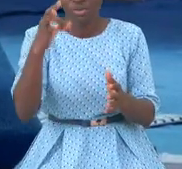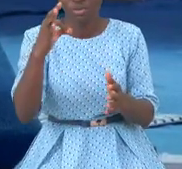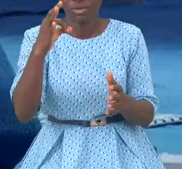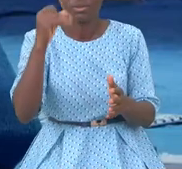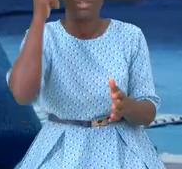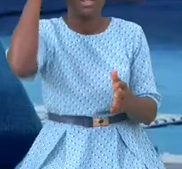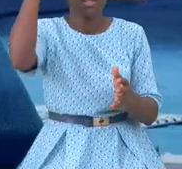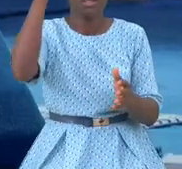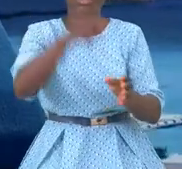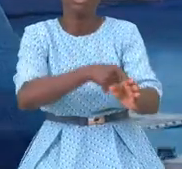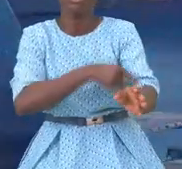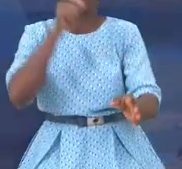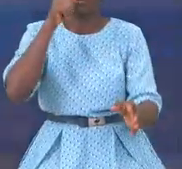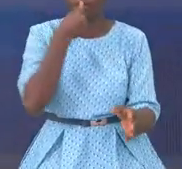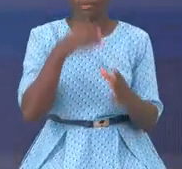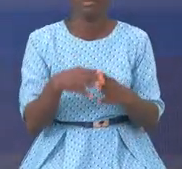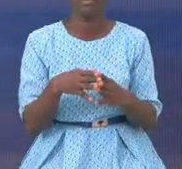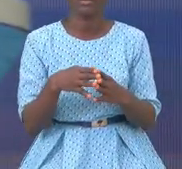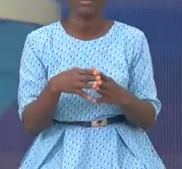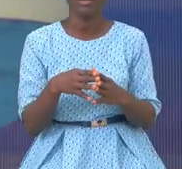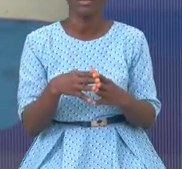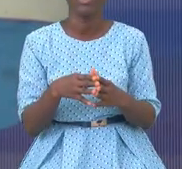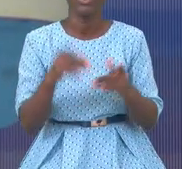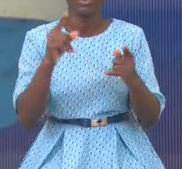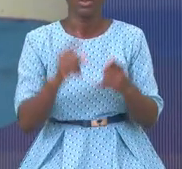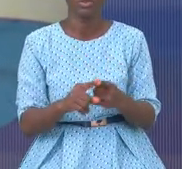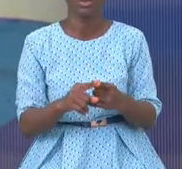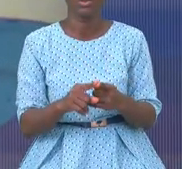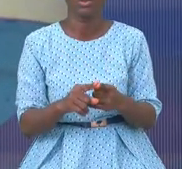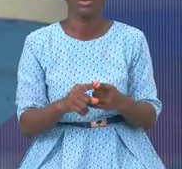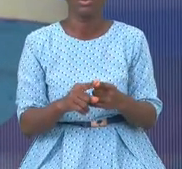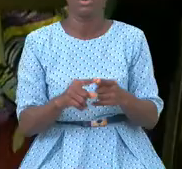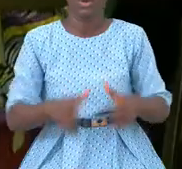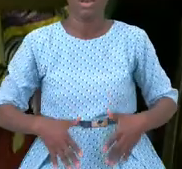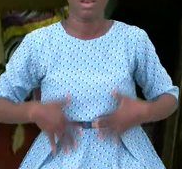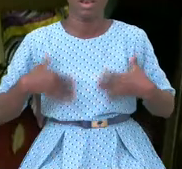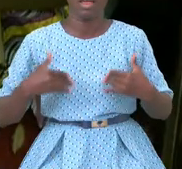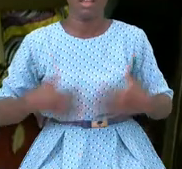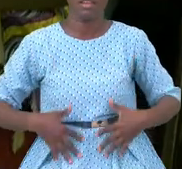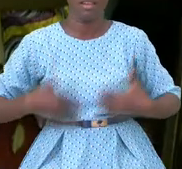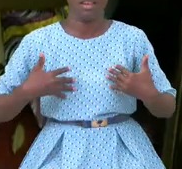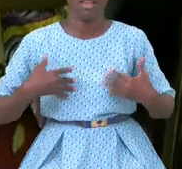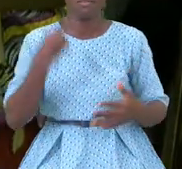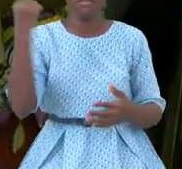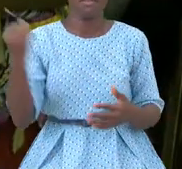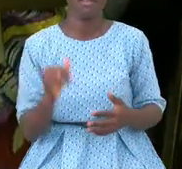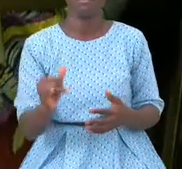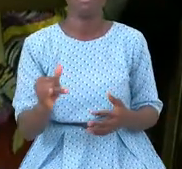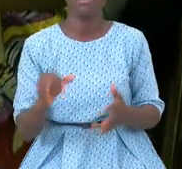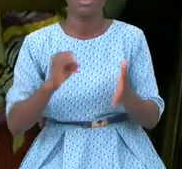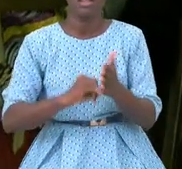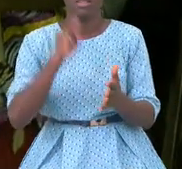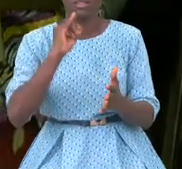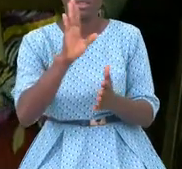to life everlasting. It's your opportunity tonight. You are come.